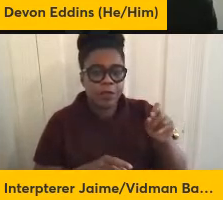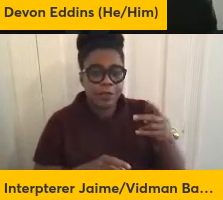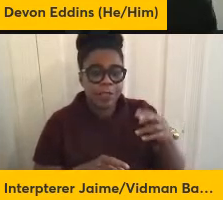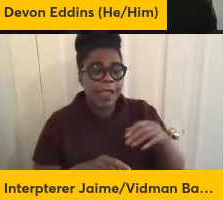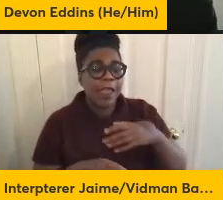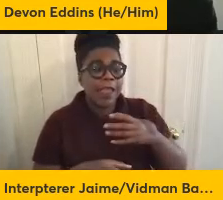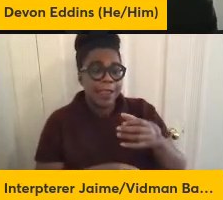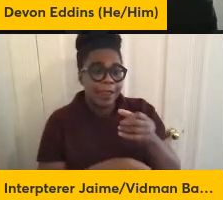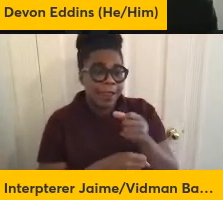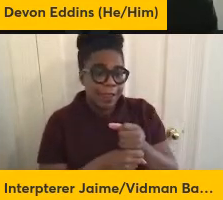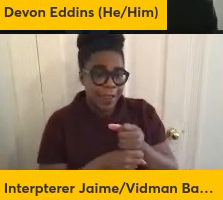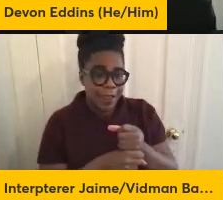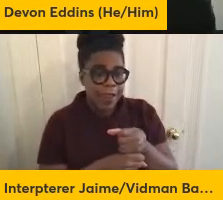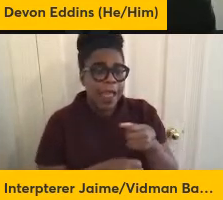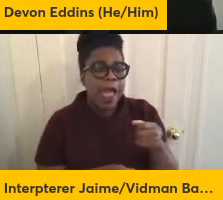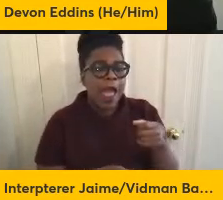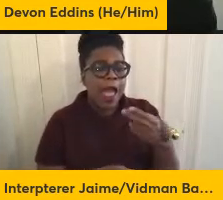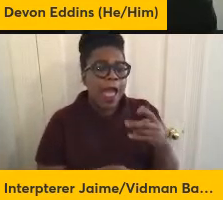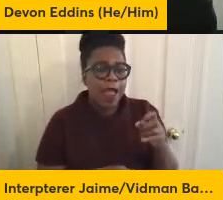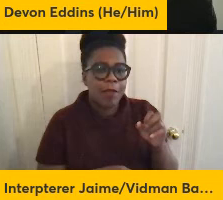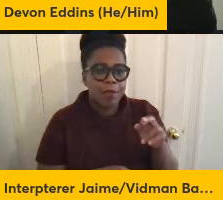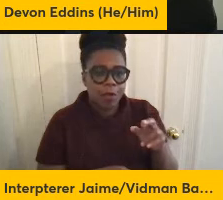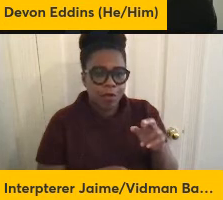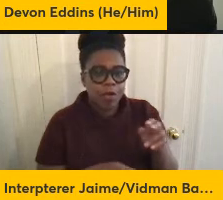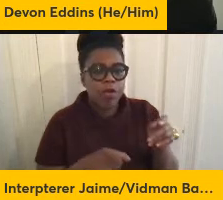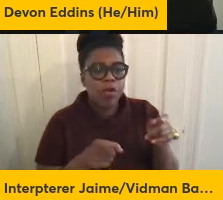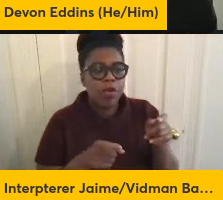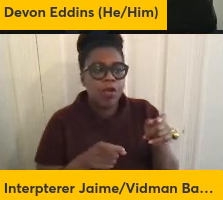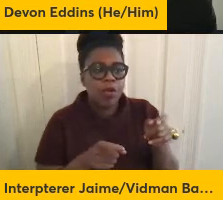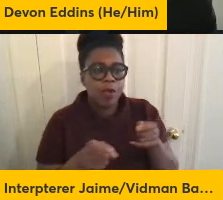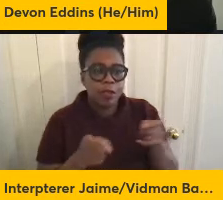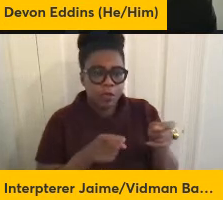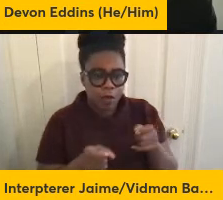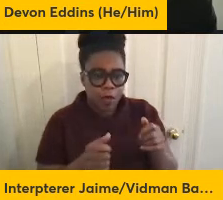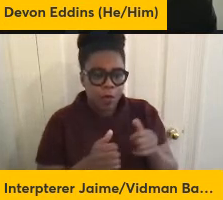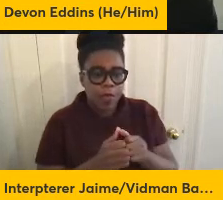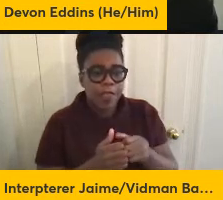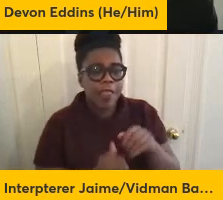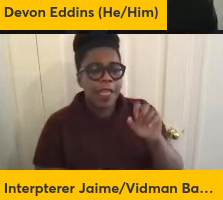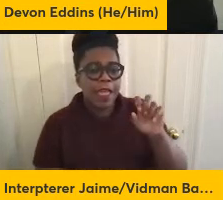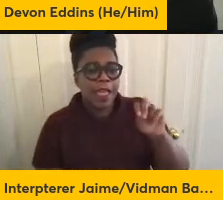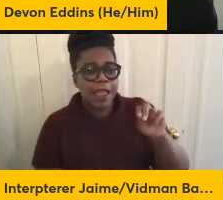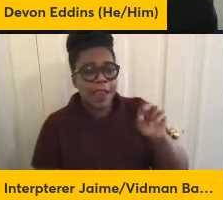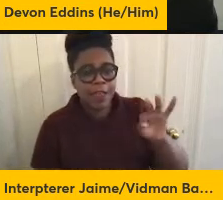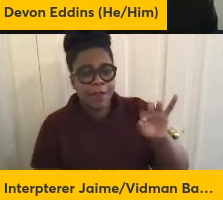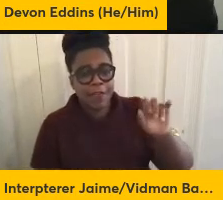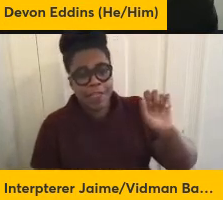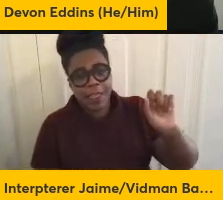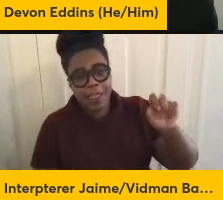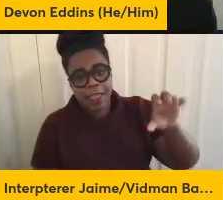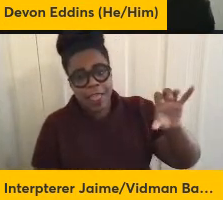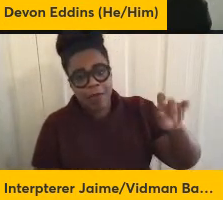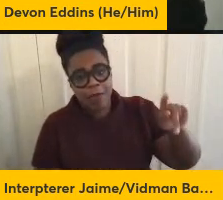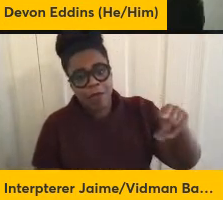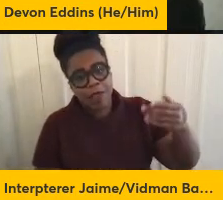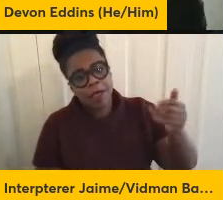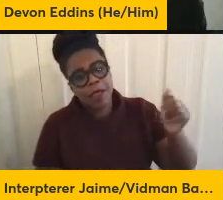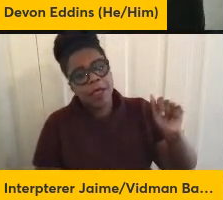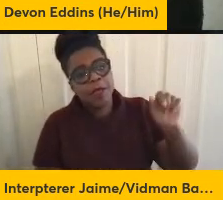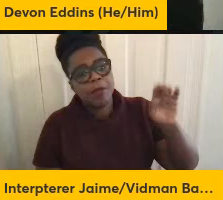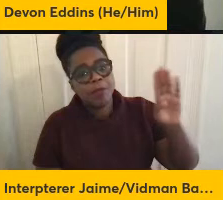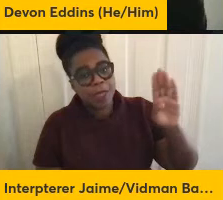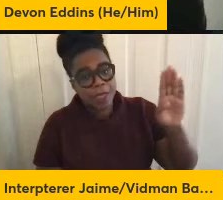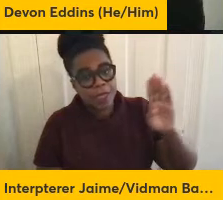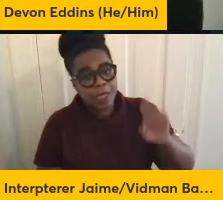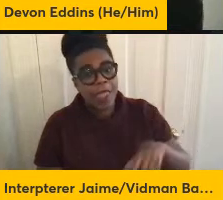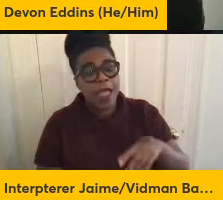state, including the TNF superfamily genes and NF-kappa B signaling. And then also one thing that was really interesting,